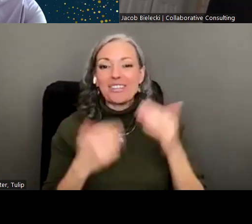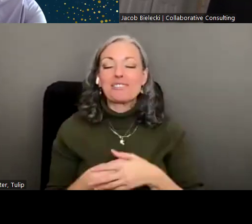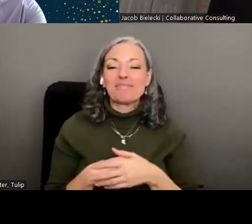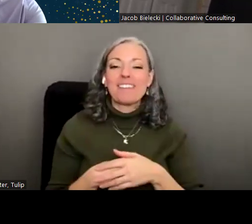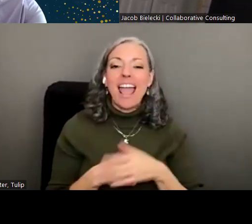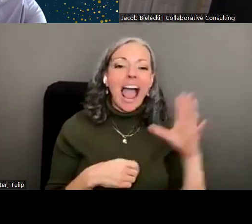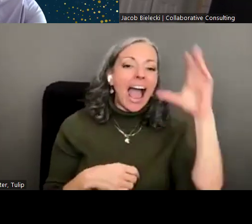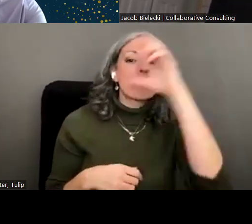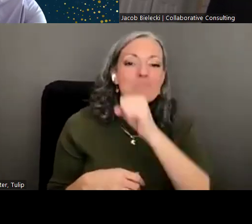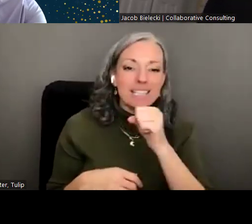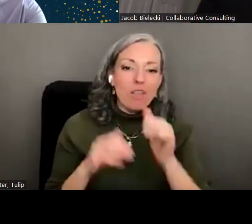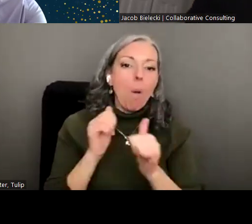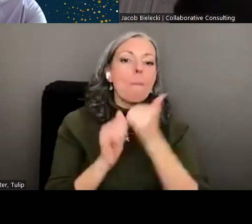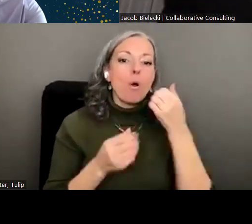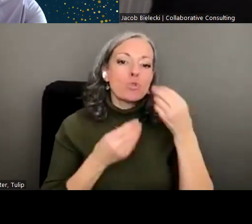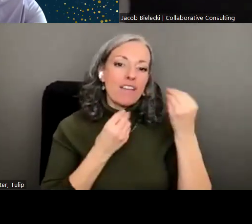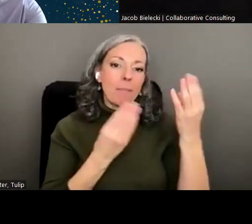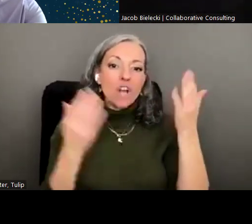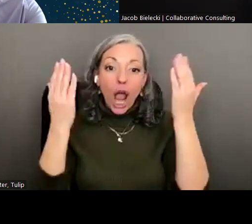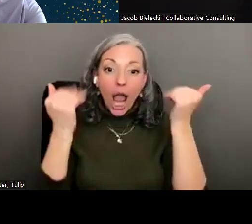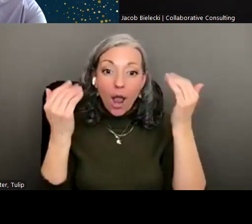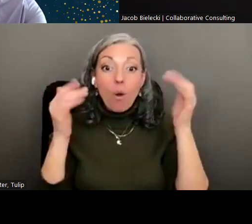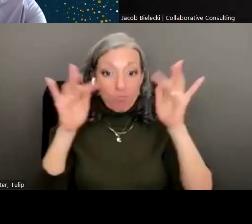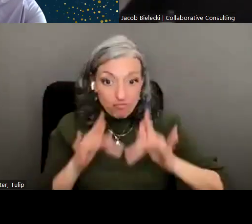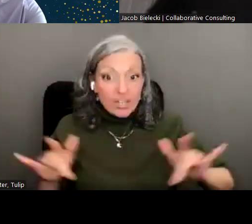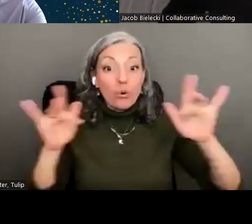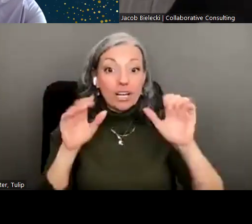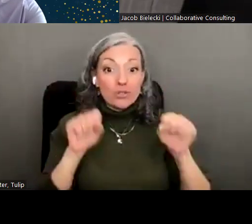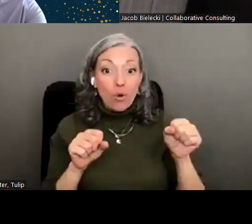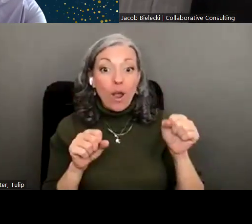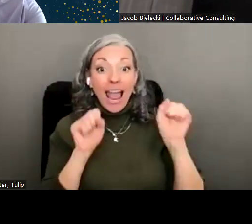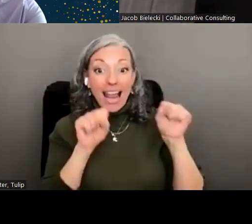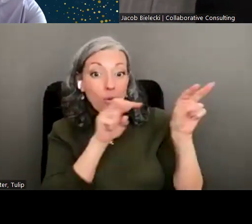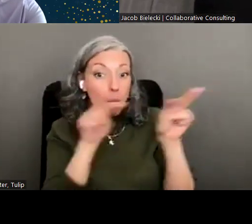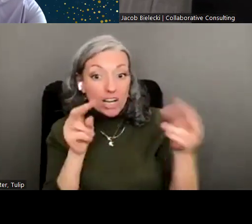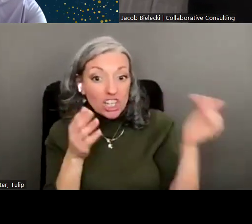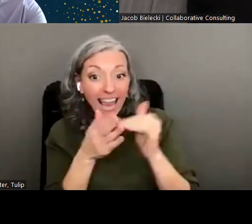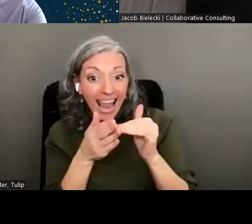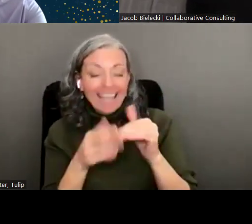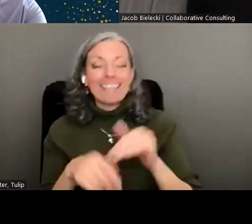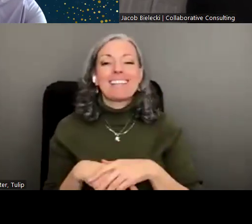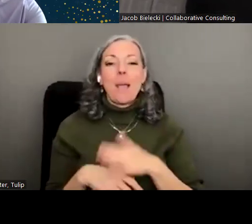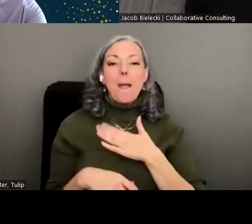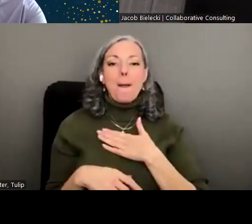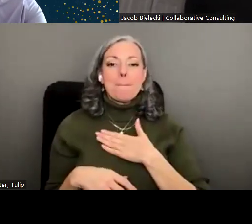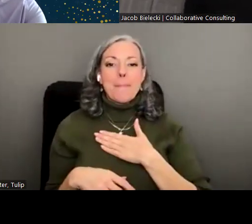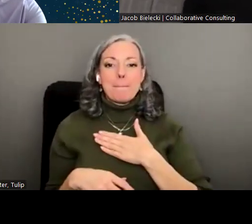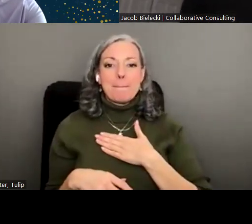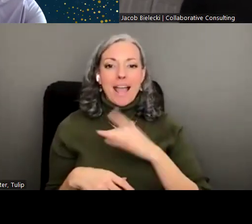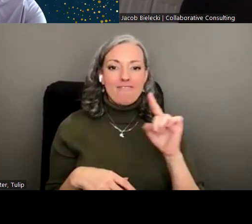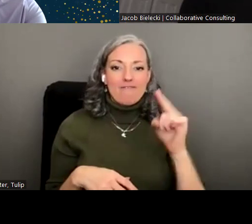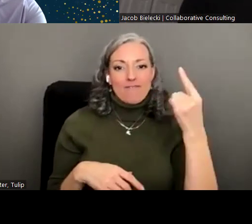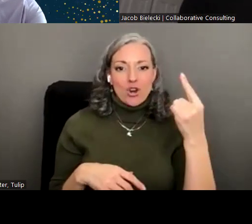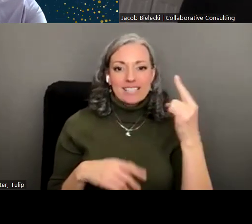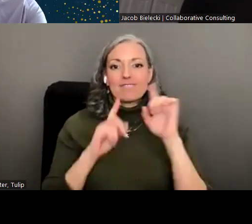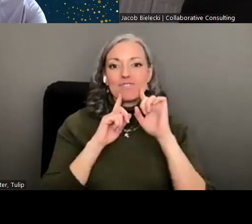of this, and I am hoping I see that it's recorded so it'll be posted so I can watch it. But my first is to